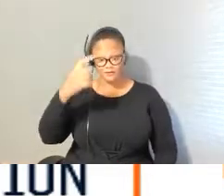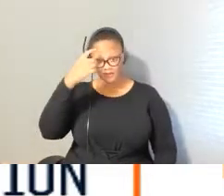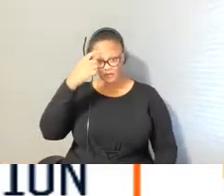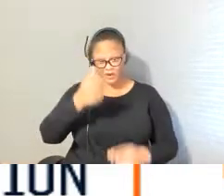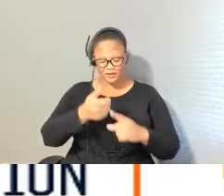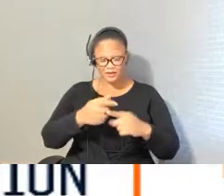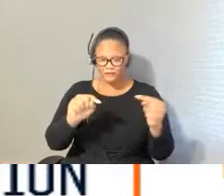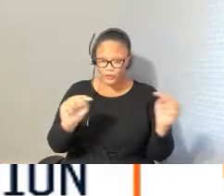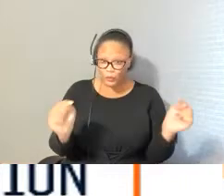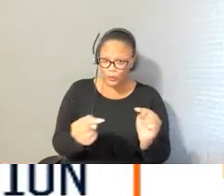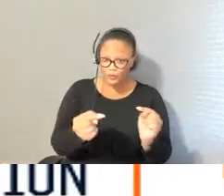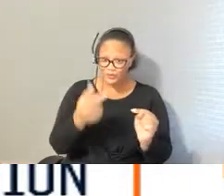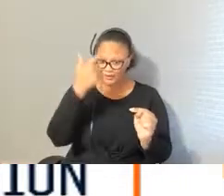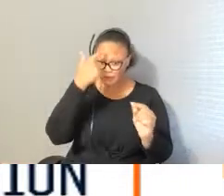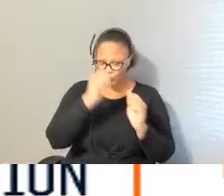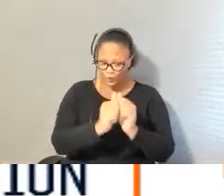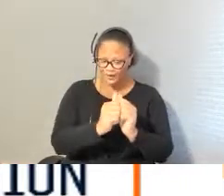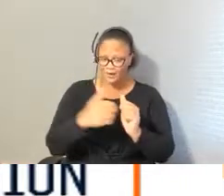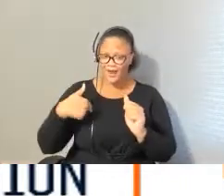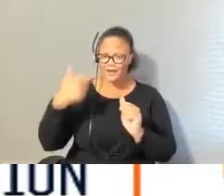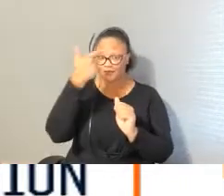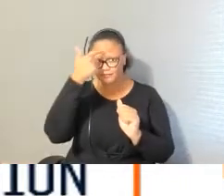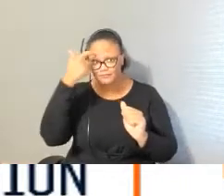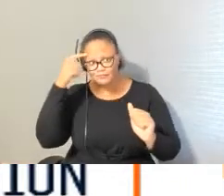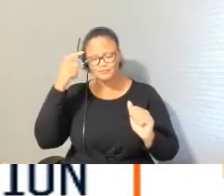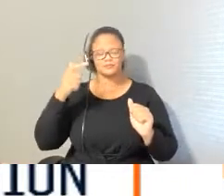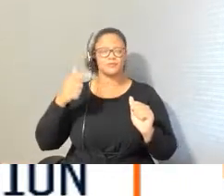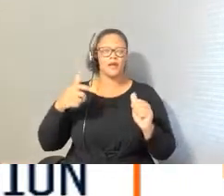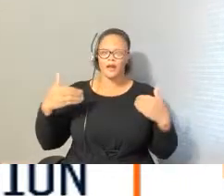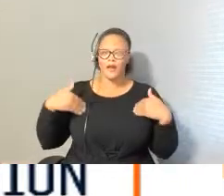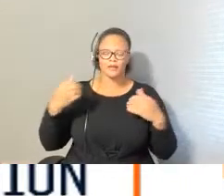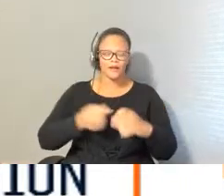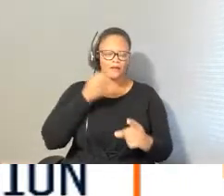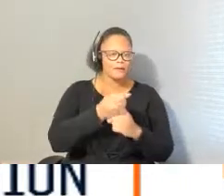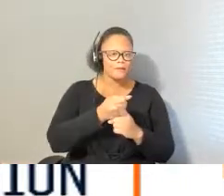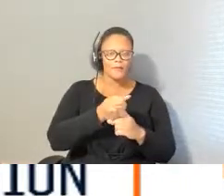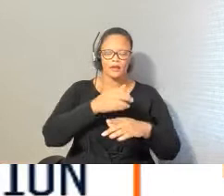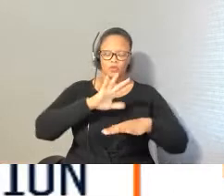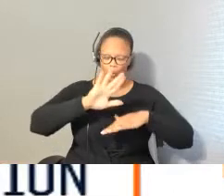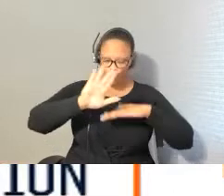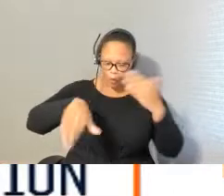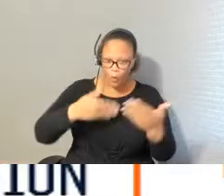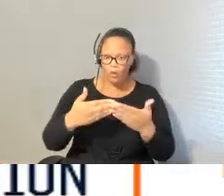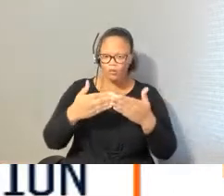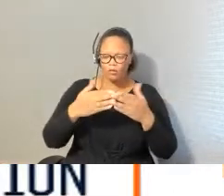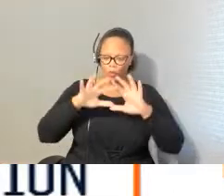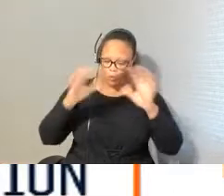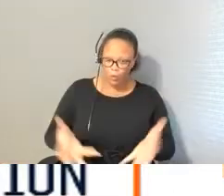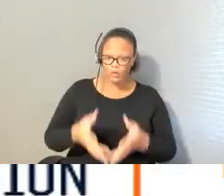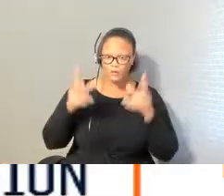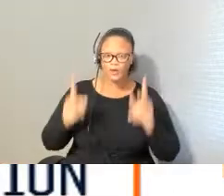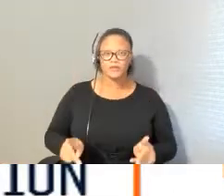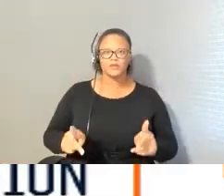of traumatic experiences, it has that impact on the whole person. And so ACEs stands for Adverse